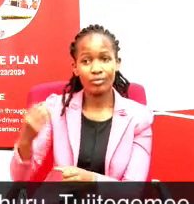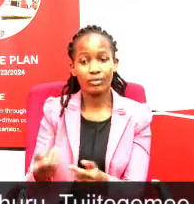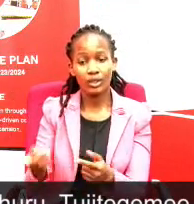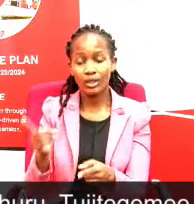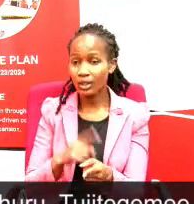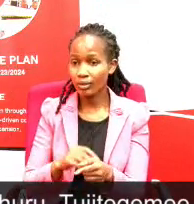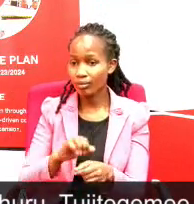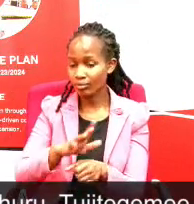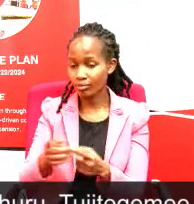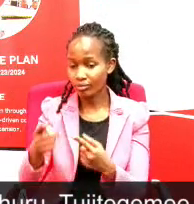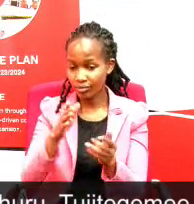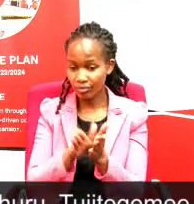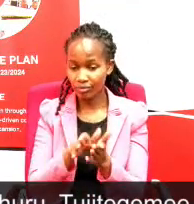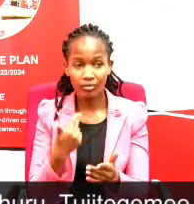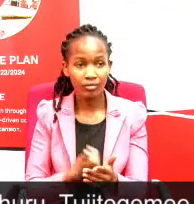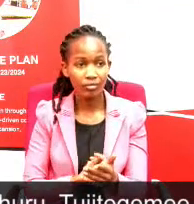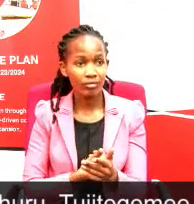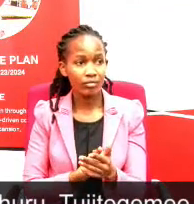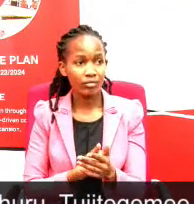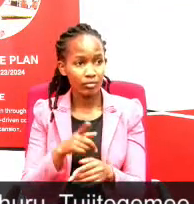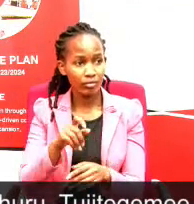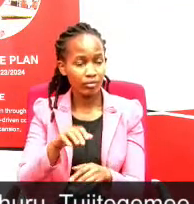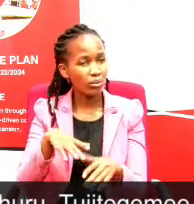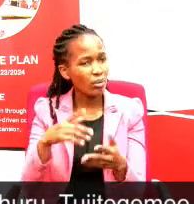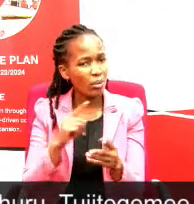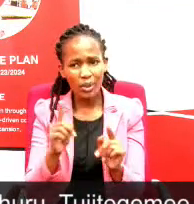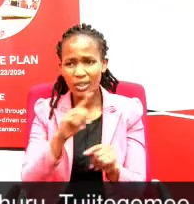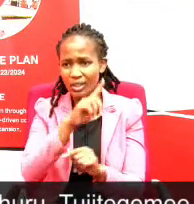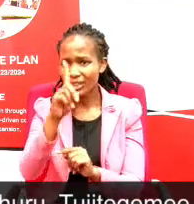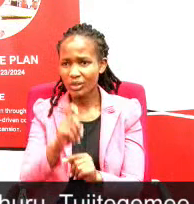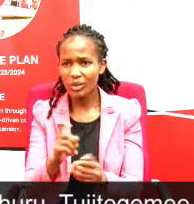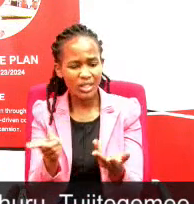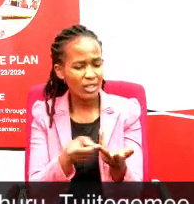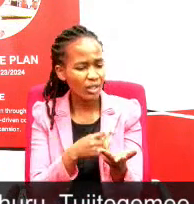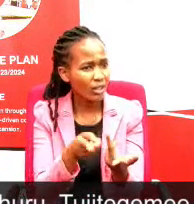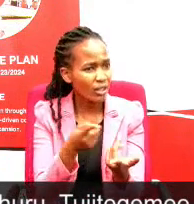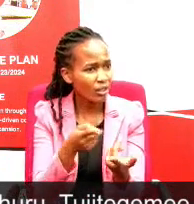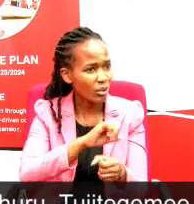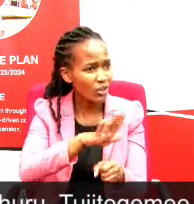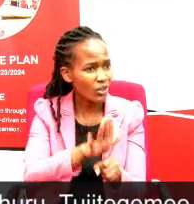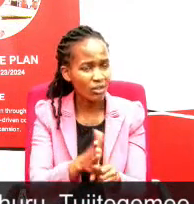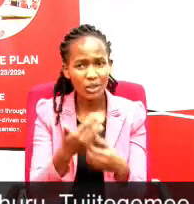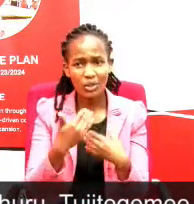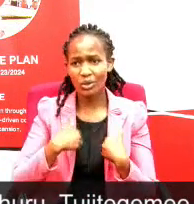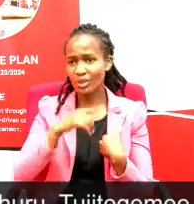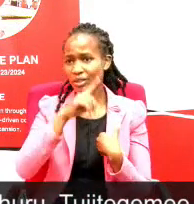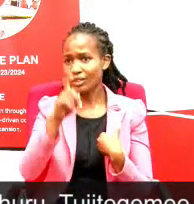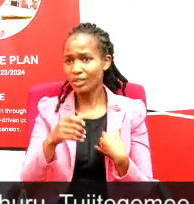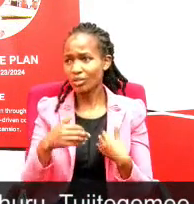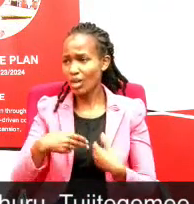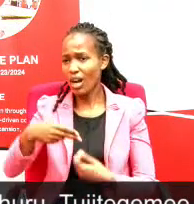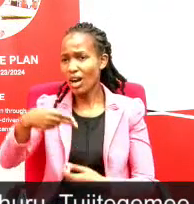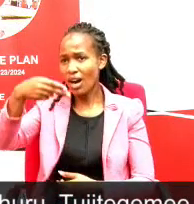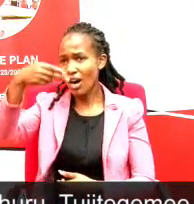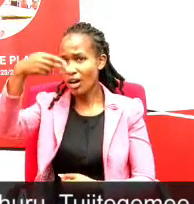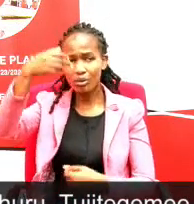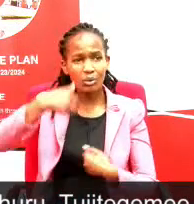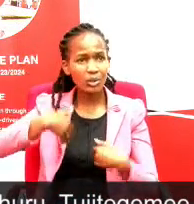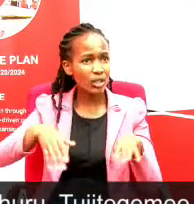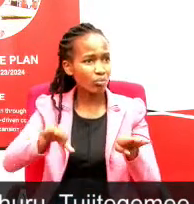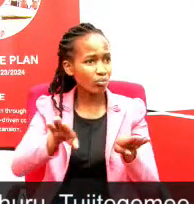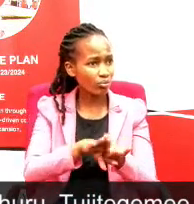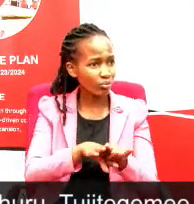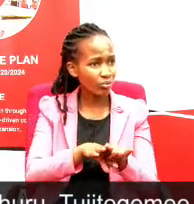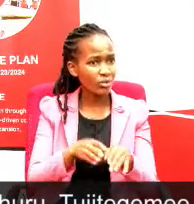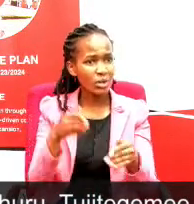us. So the question will be, how much COVID do we have? Is it, is it too high? Are we having to lock down and